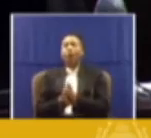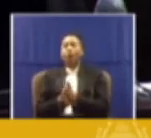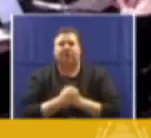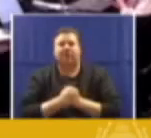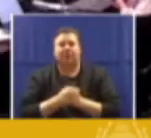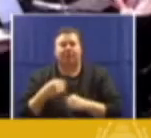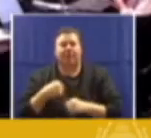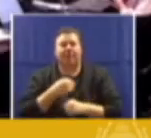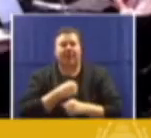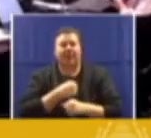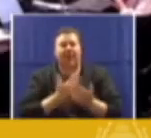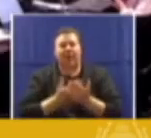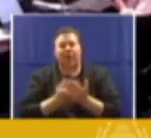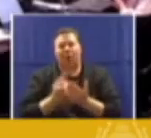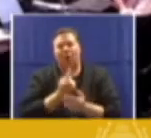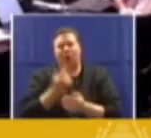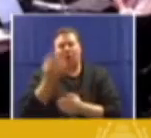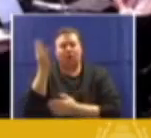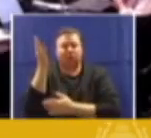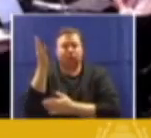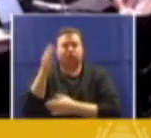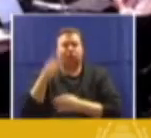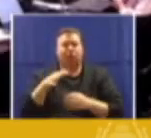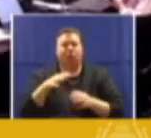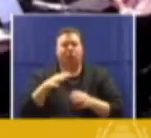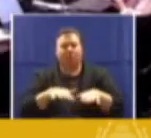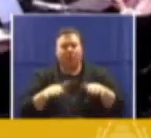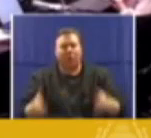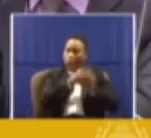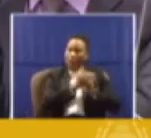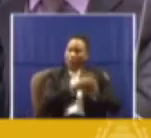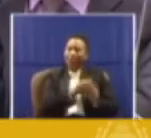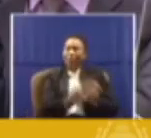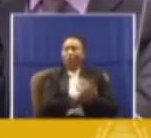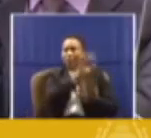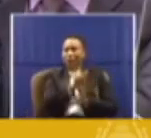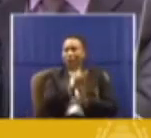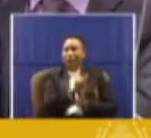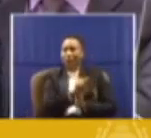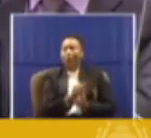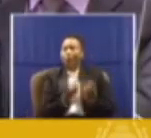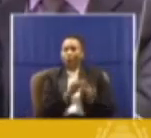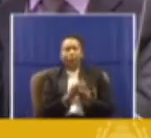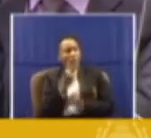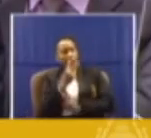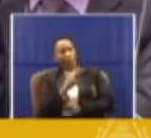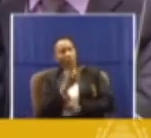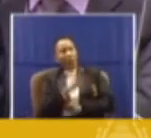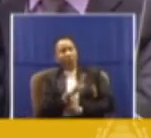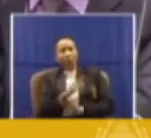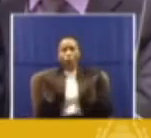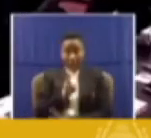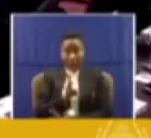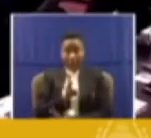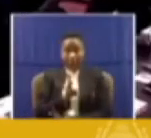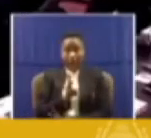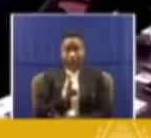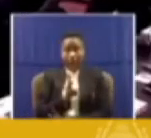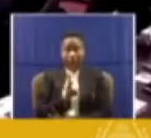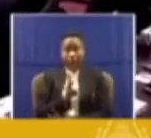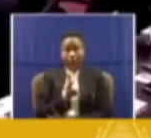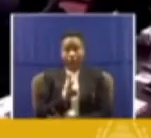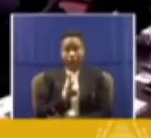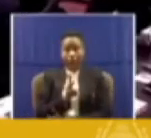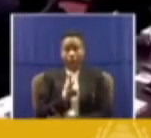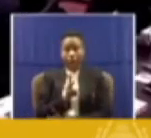whereas he's undermining the institution of parliament. You'll remember, Peter, that in our country, we've got all of these